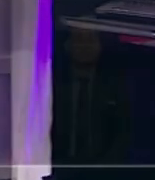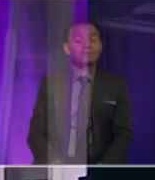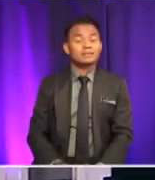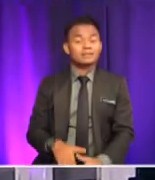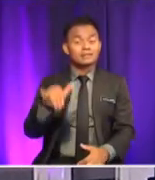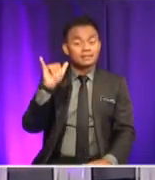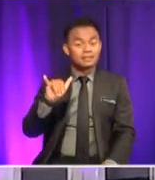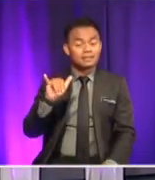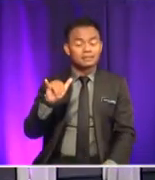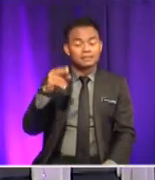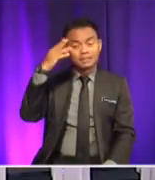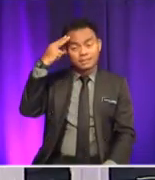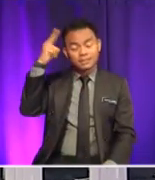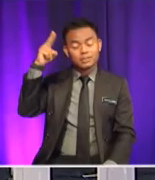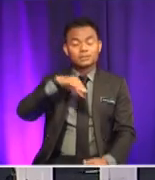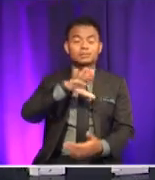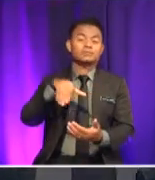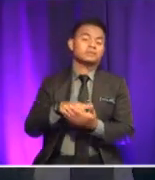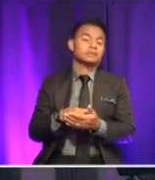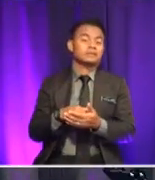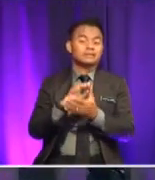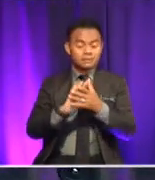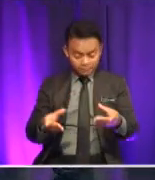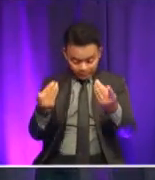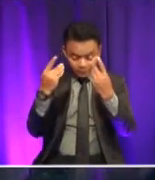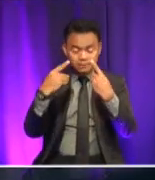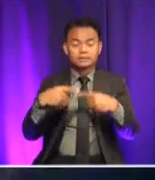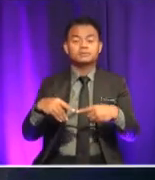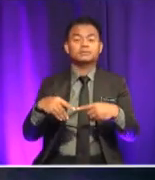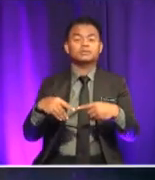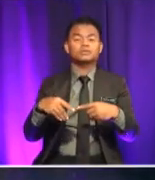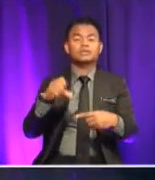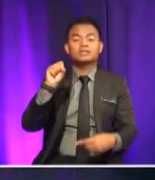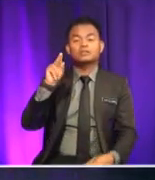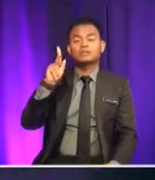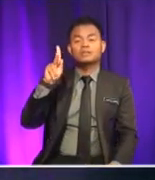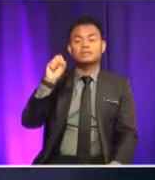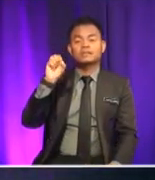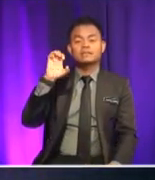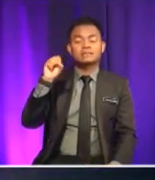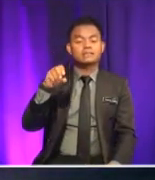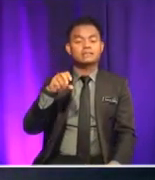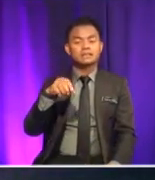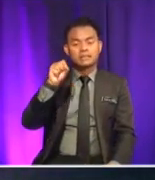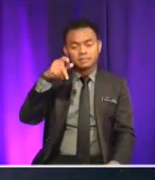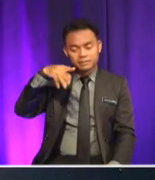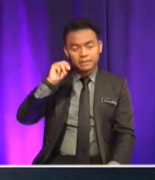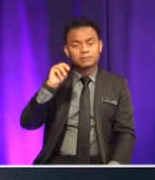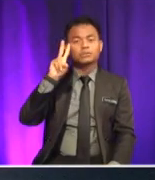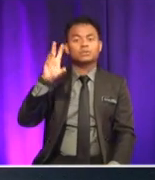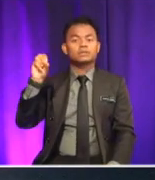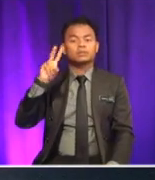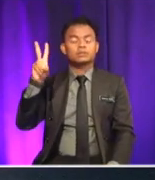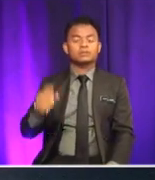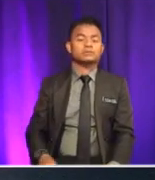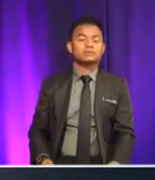Yes, hello everybody. Welcome to Sukses SPM 2022. My name is Chris and this is where we're going to be focusing on